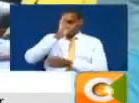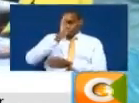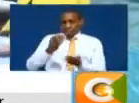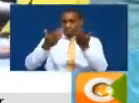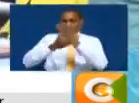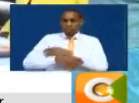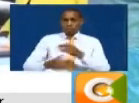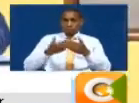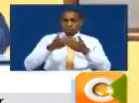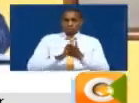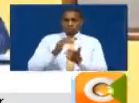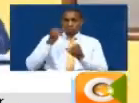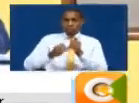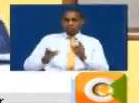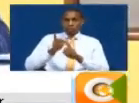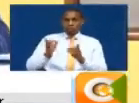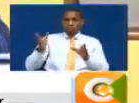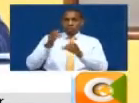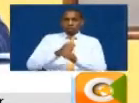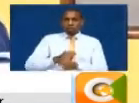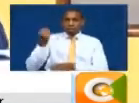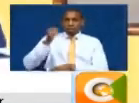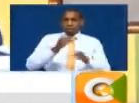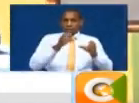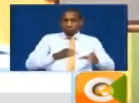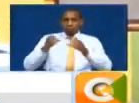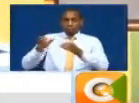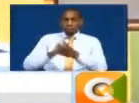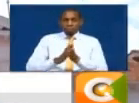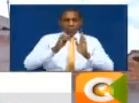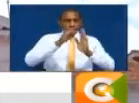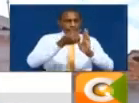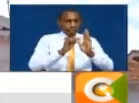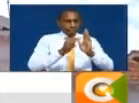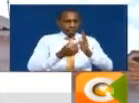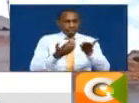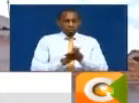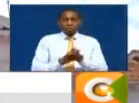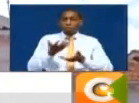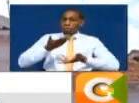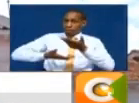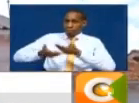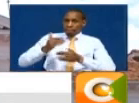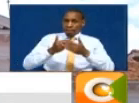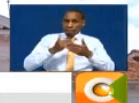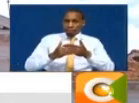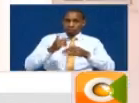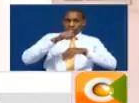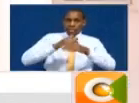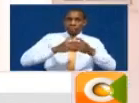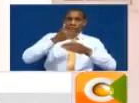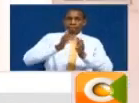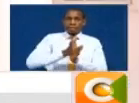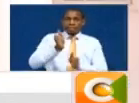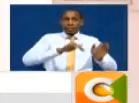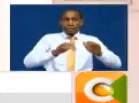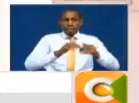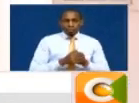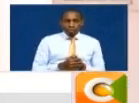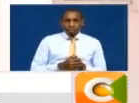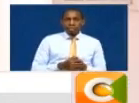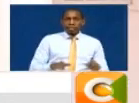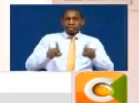night, just before the deadline for coalitions of political parties to outline how they will relate before, during and after the general